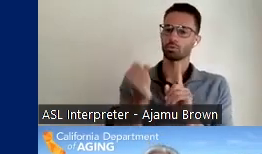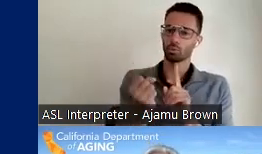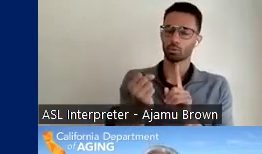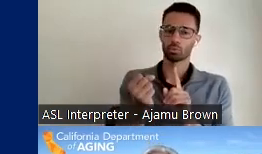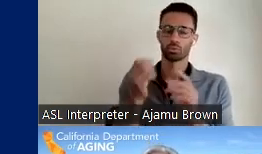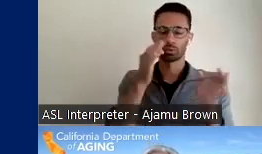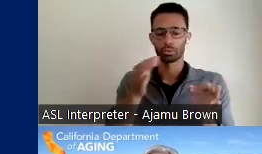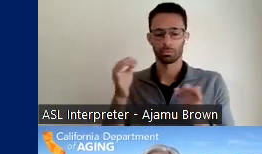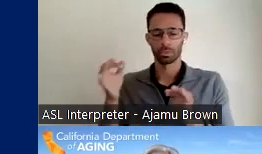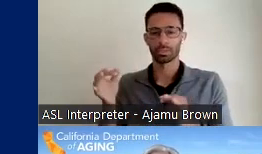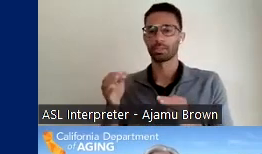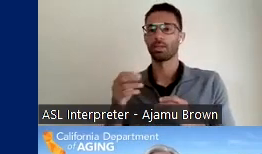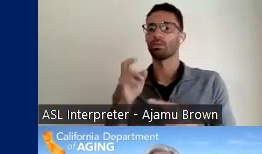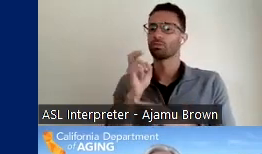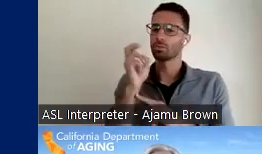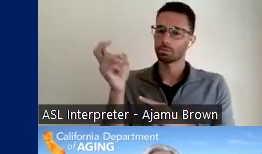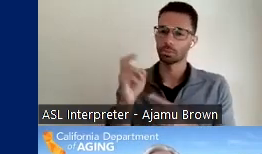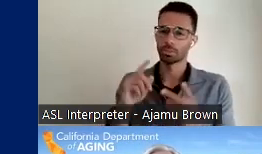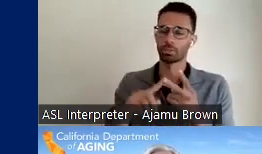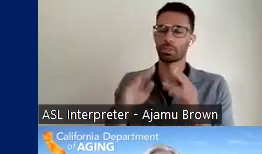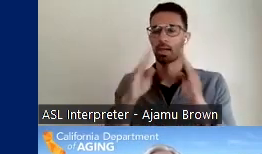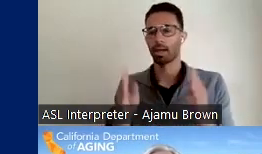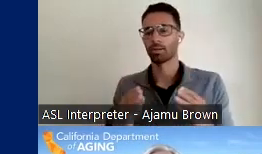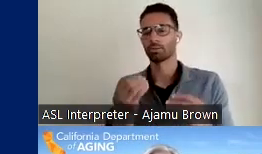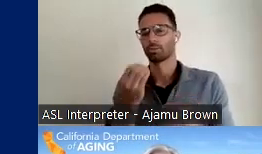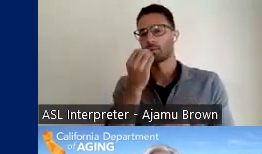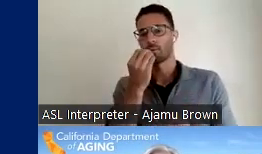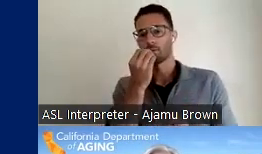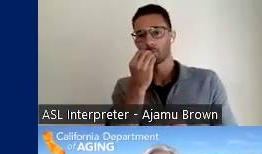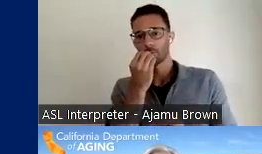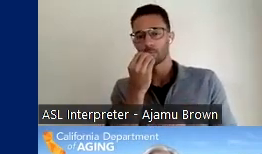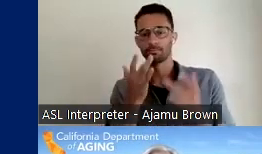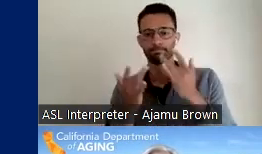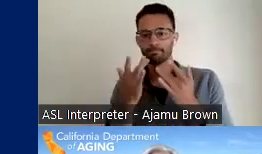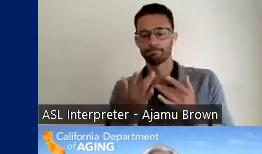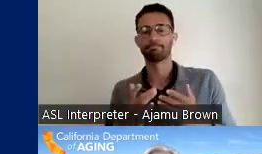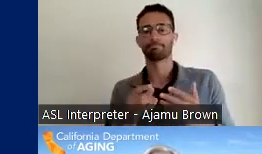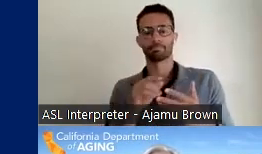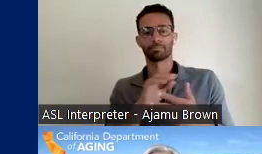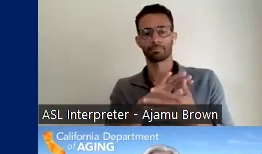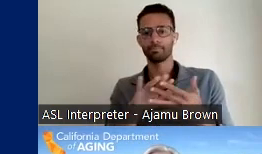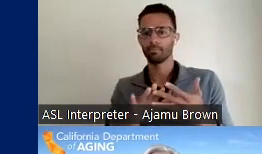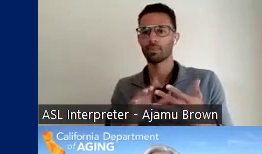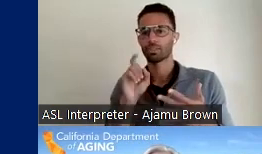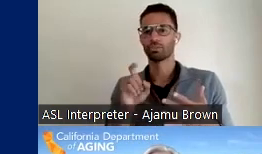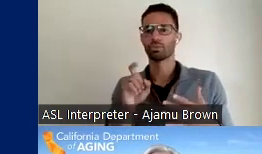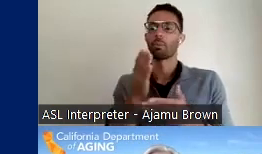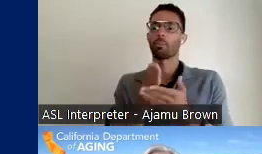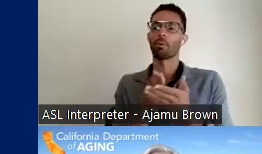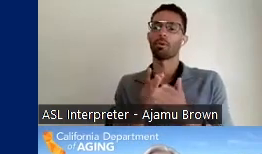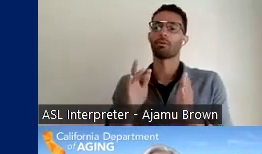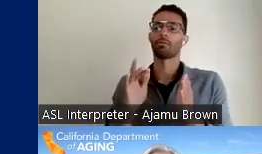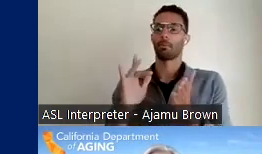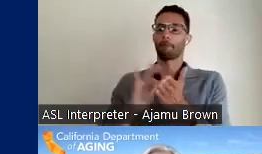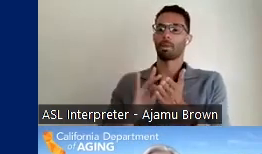and housing and food insecurities as part of the medical record, so that people can